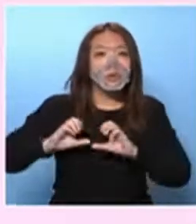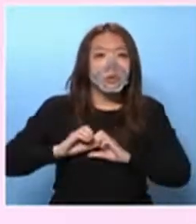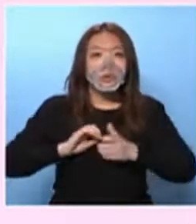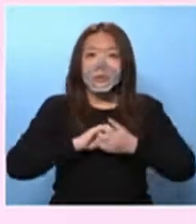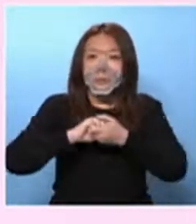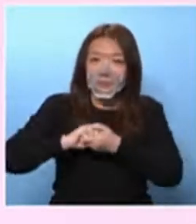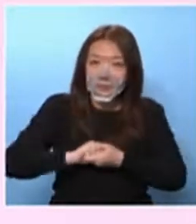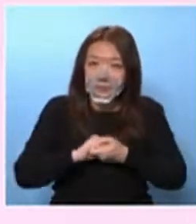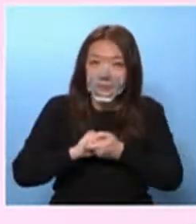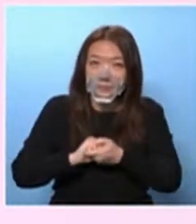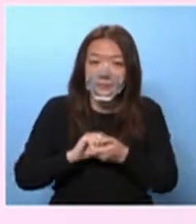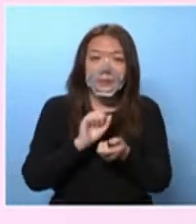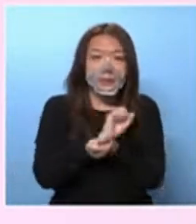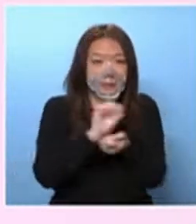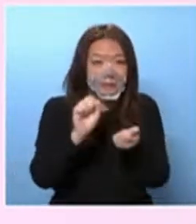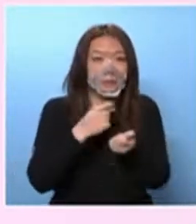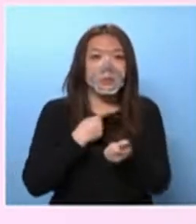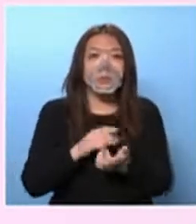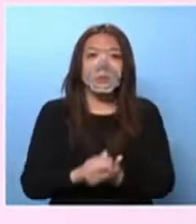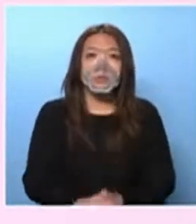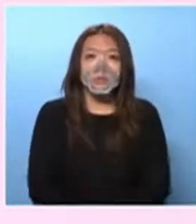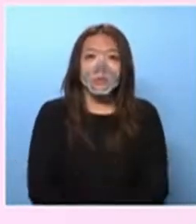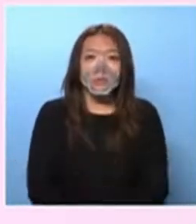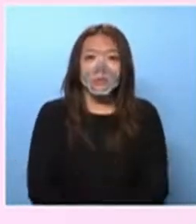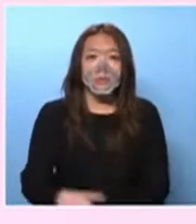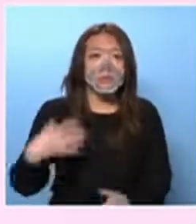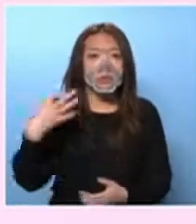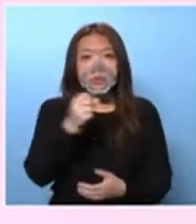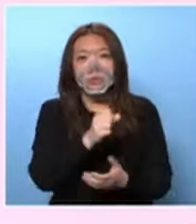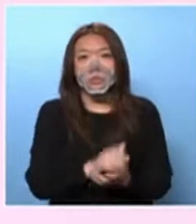the concerted efforts of our whole community.